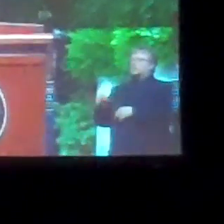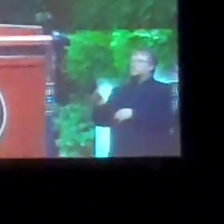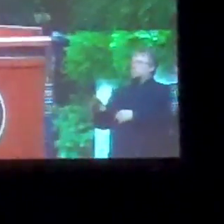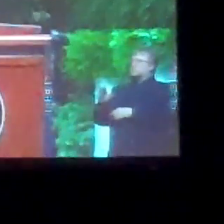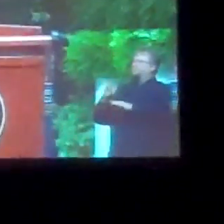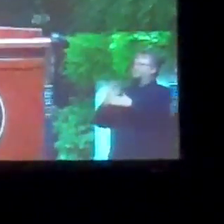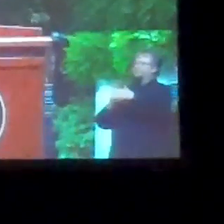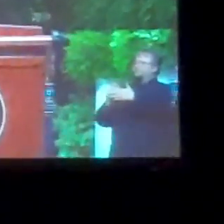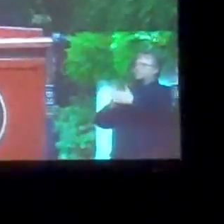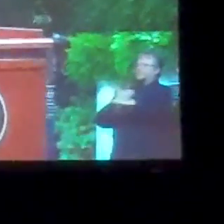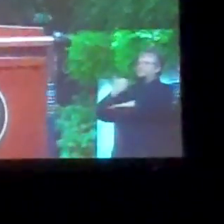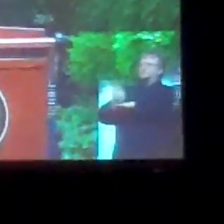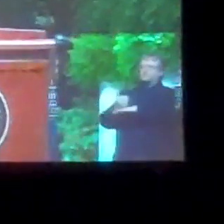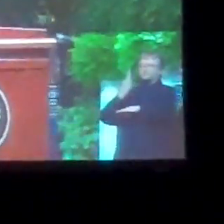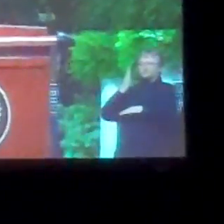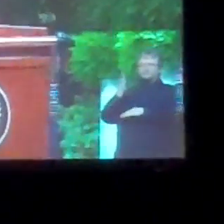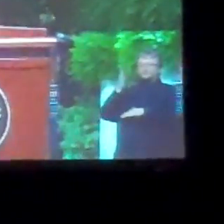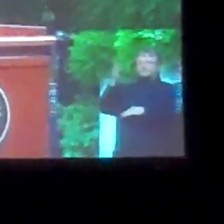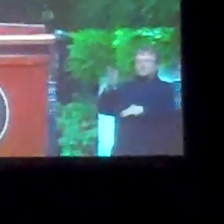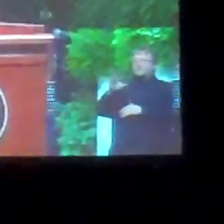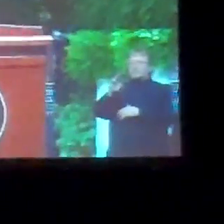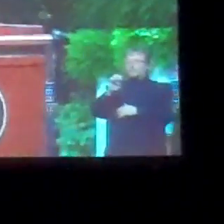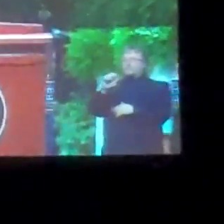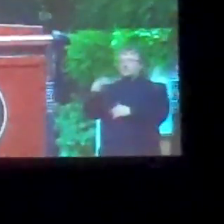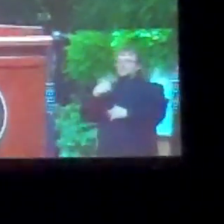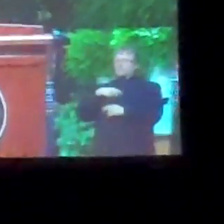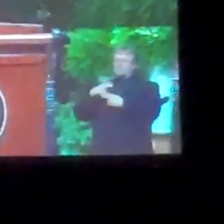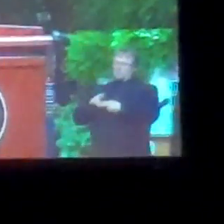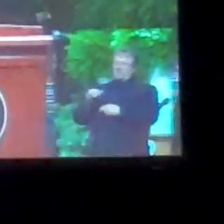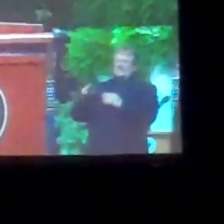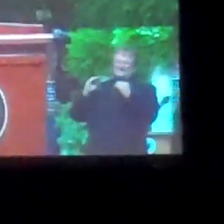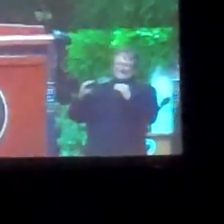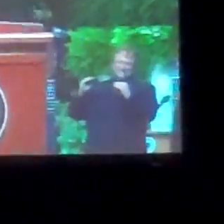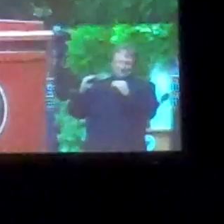fate. At Mesa, we call it teaching.